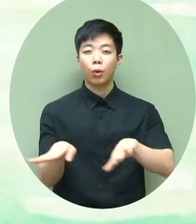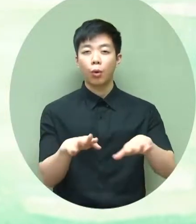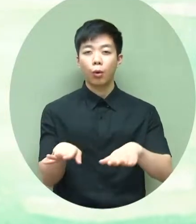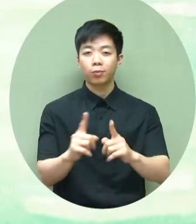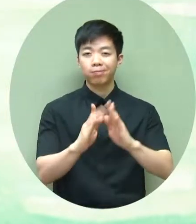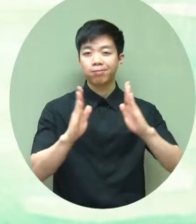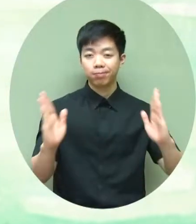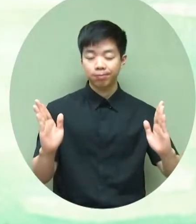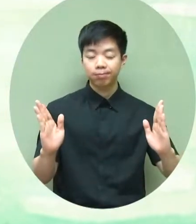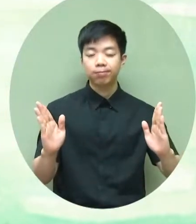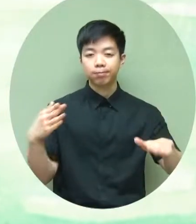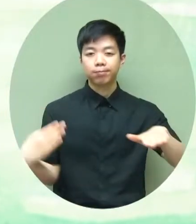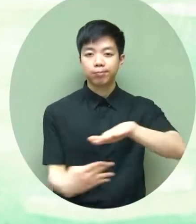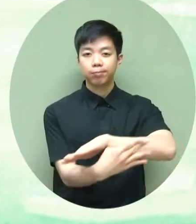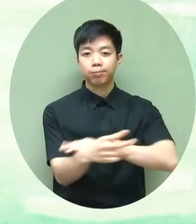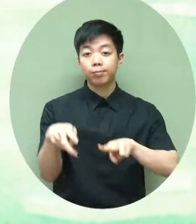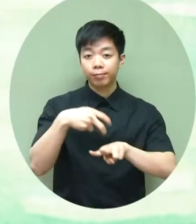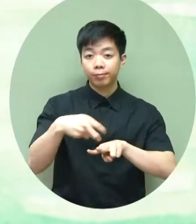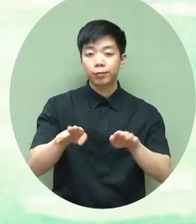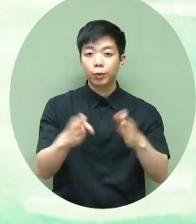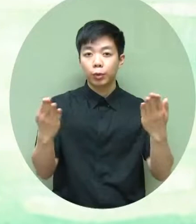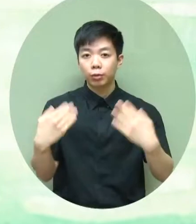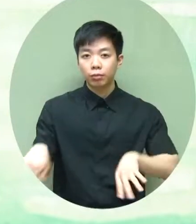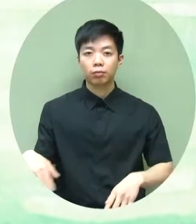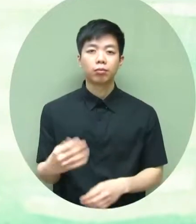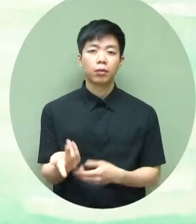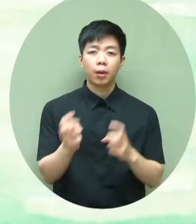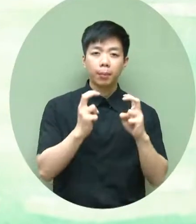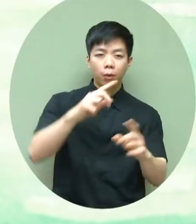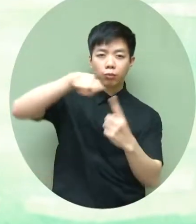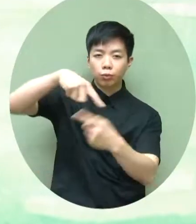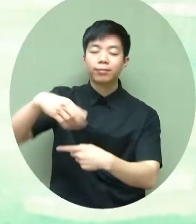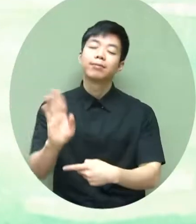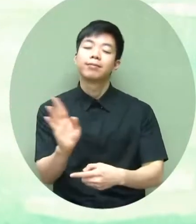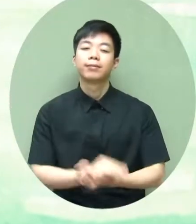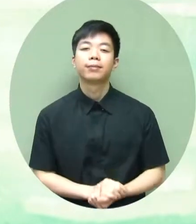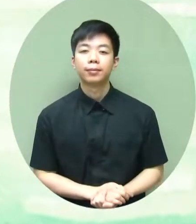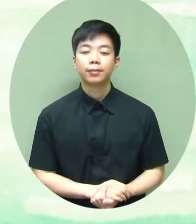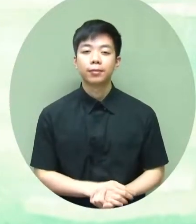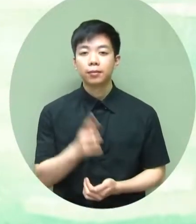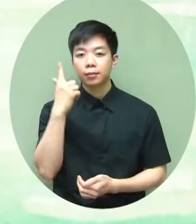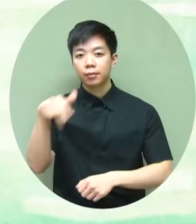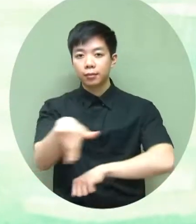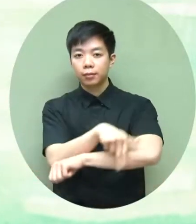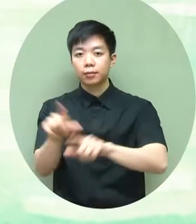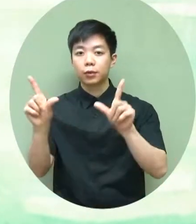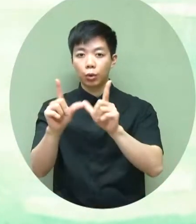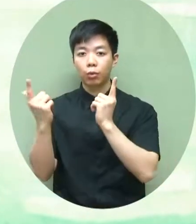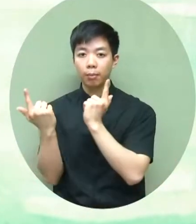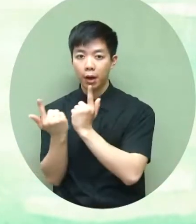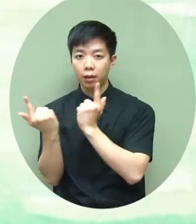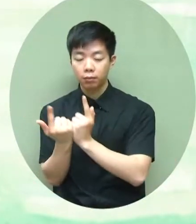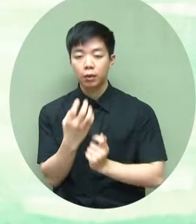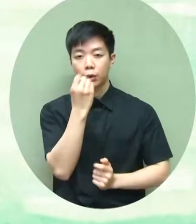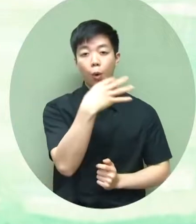With the commissioning of the cross-harbour extension, without making any transfer, members of the